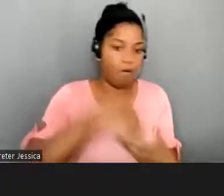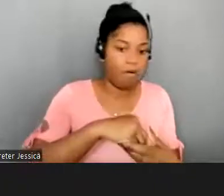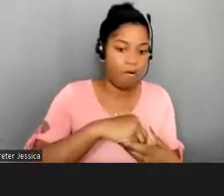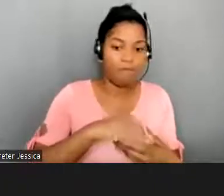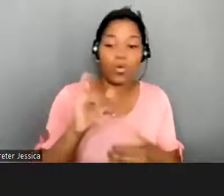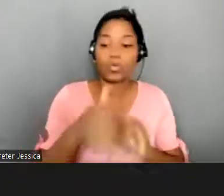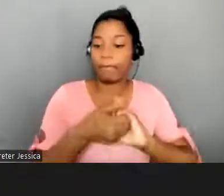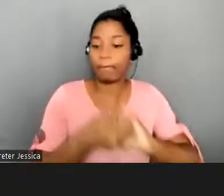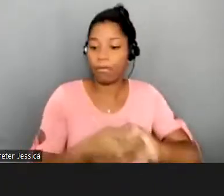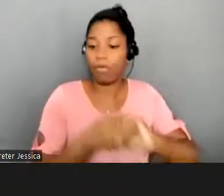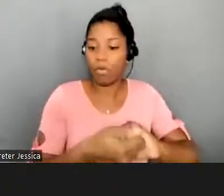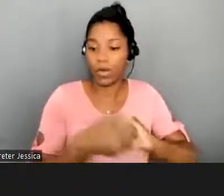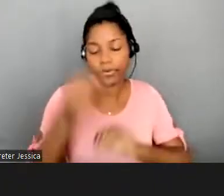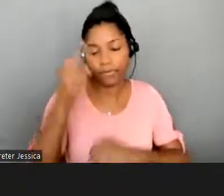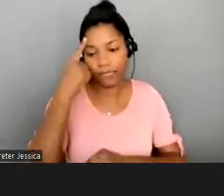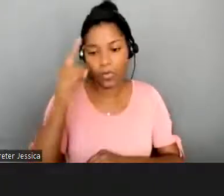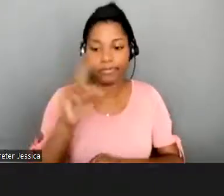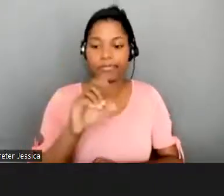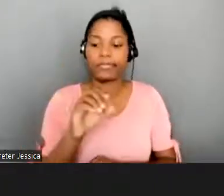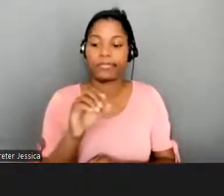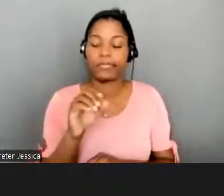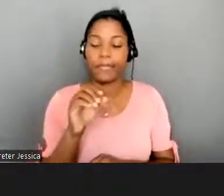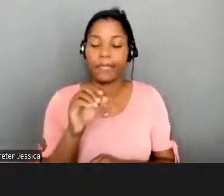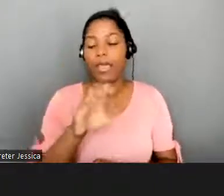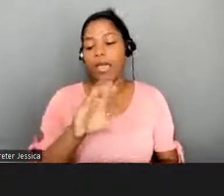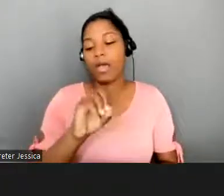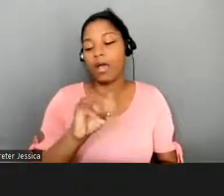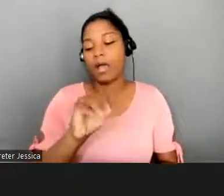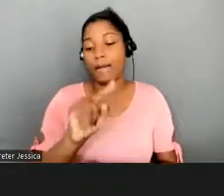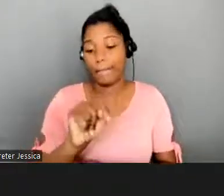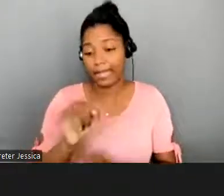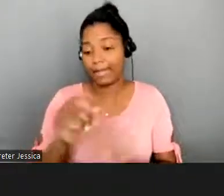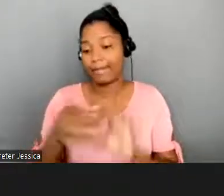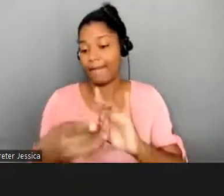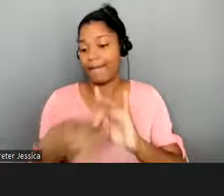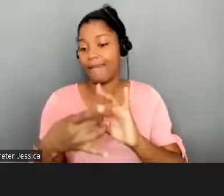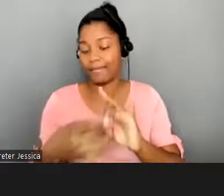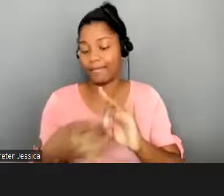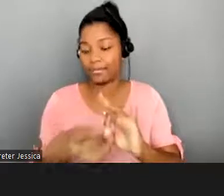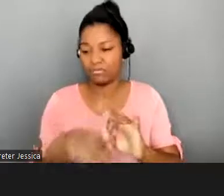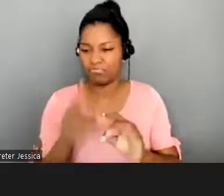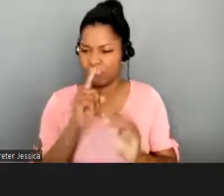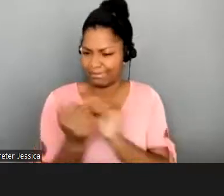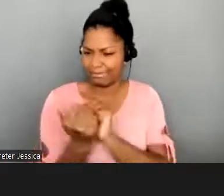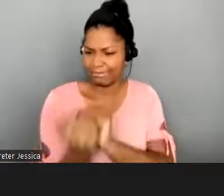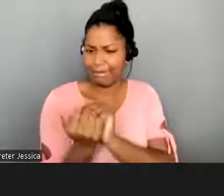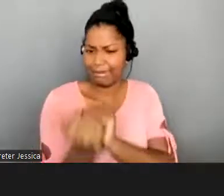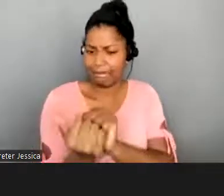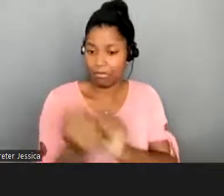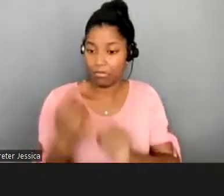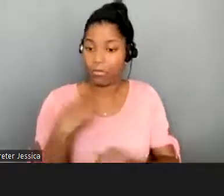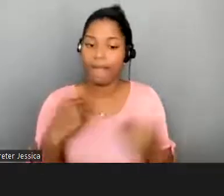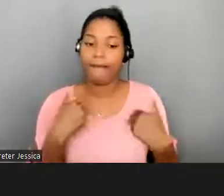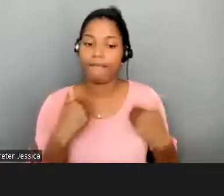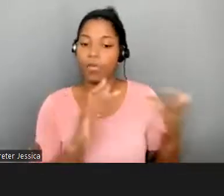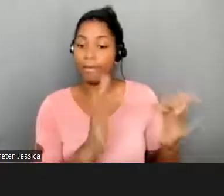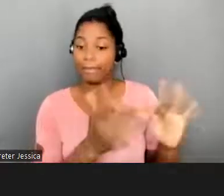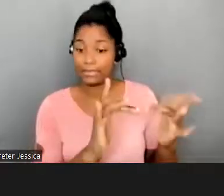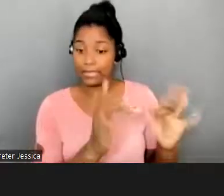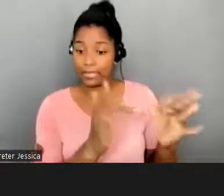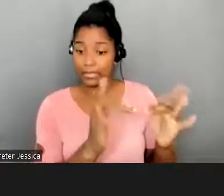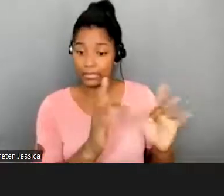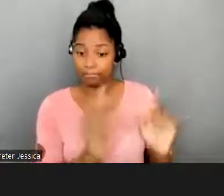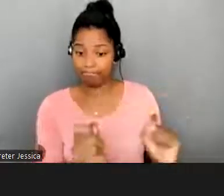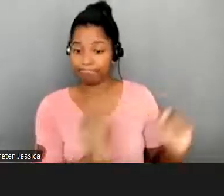the Commit to Connect initiative. Together, we have launched a Commit to Connect website, the nationwide network